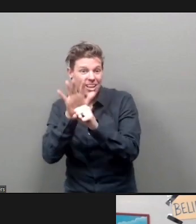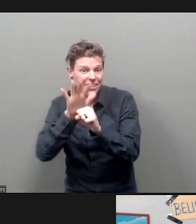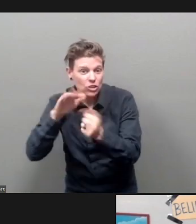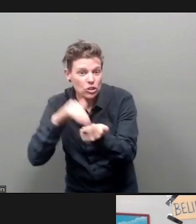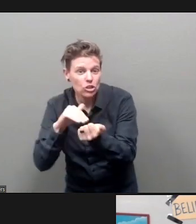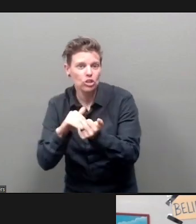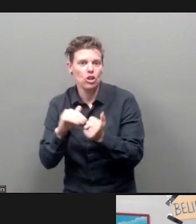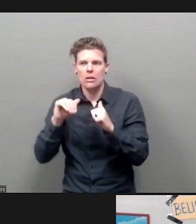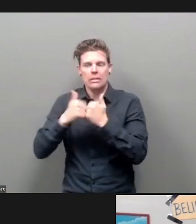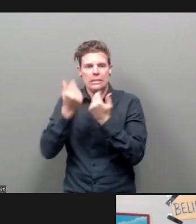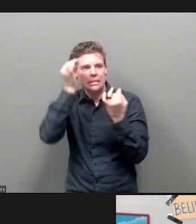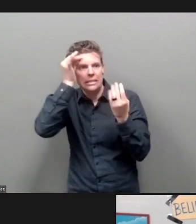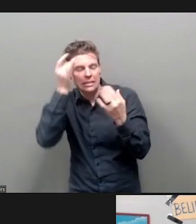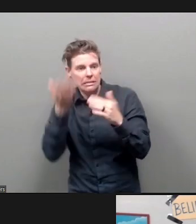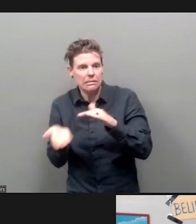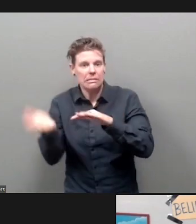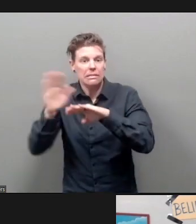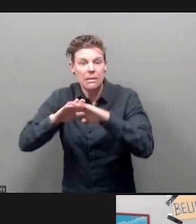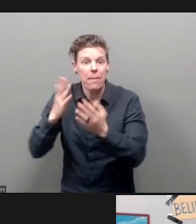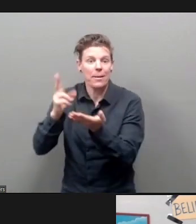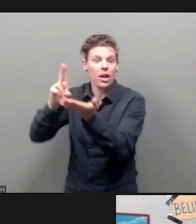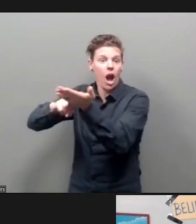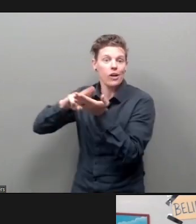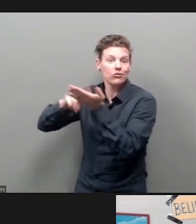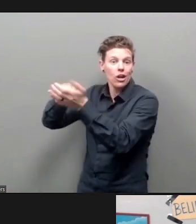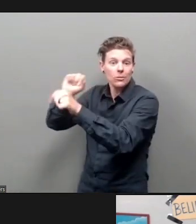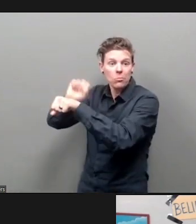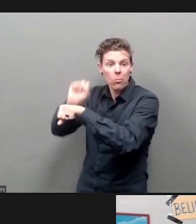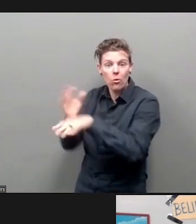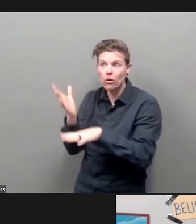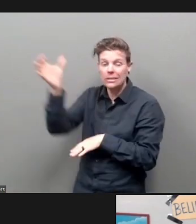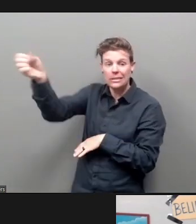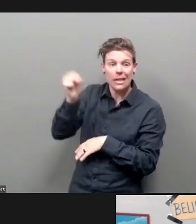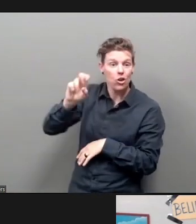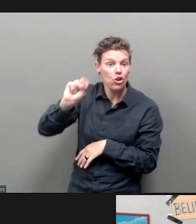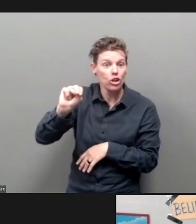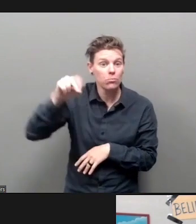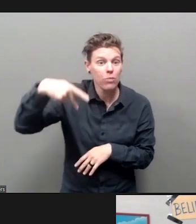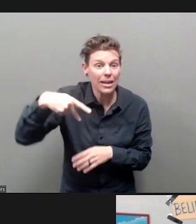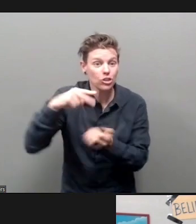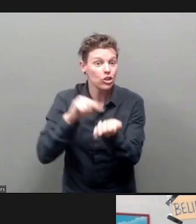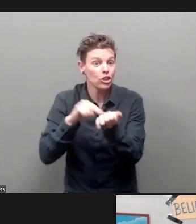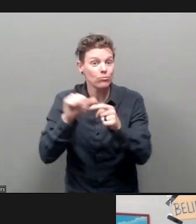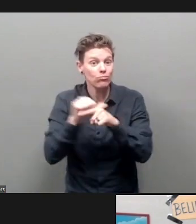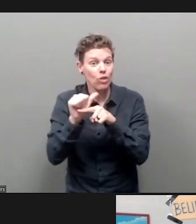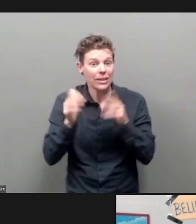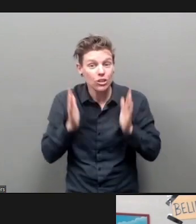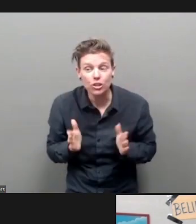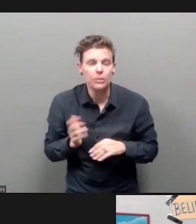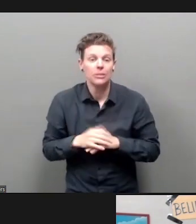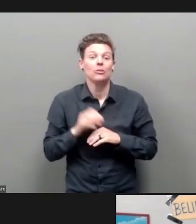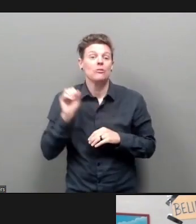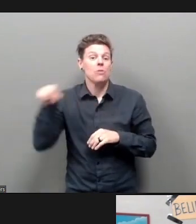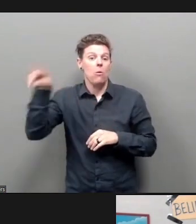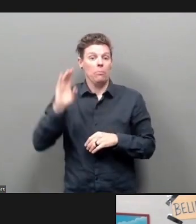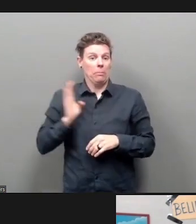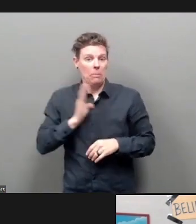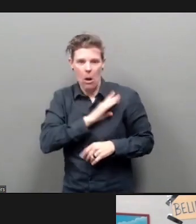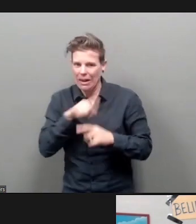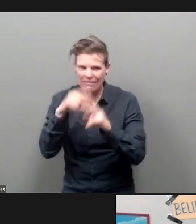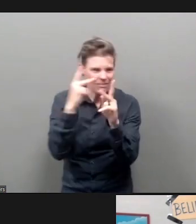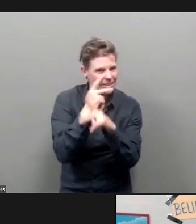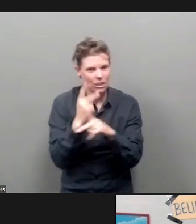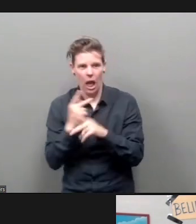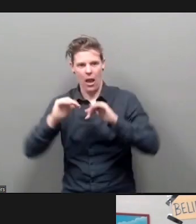nursing board in our state is doing some looking into nursing supply. I know some of our bigger systems, but I